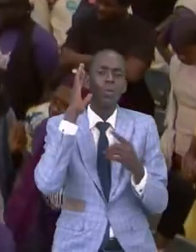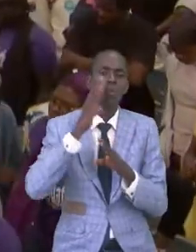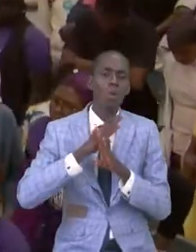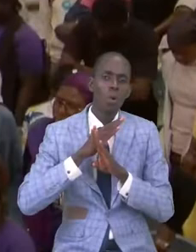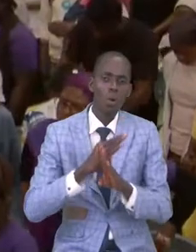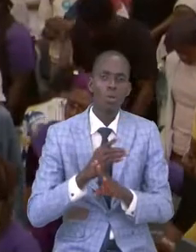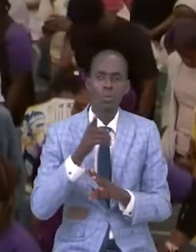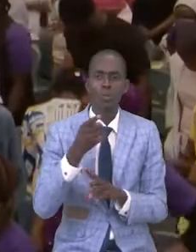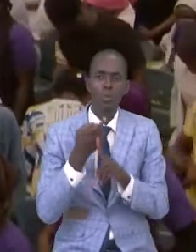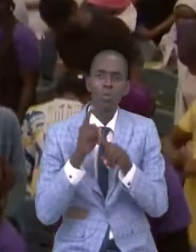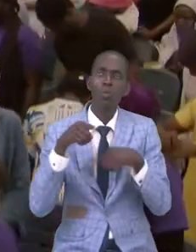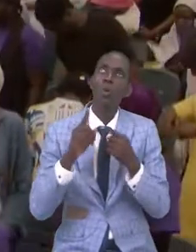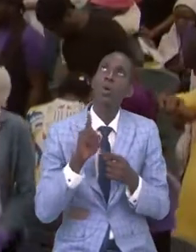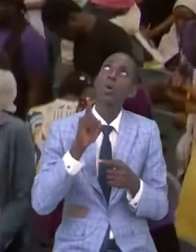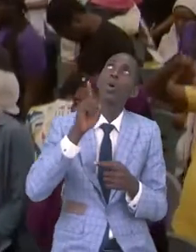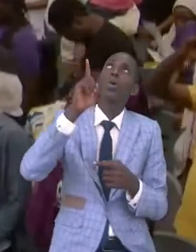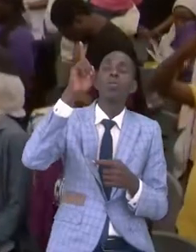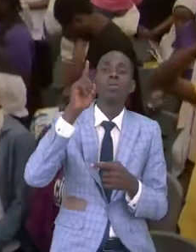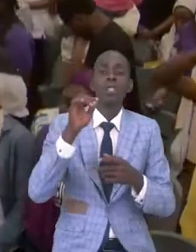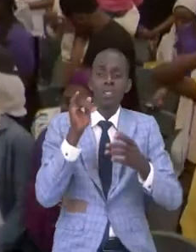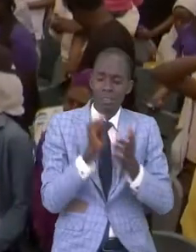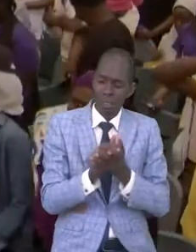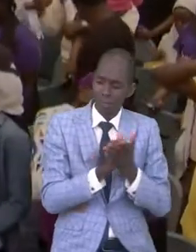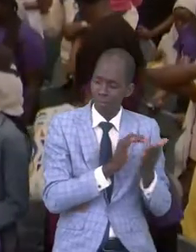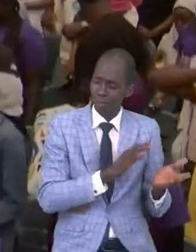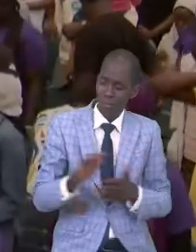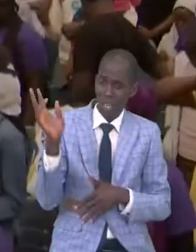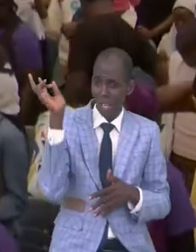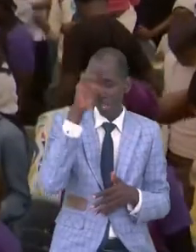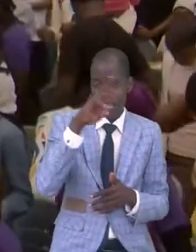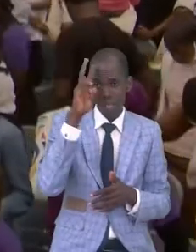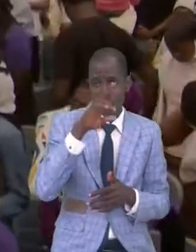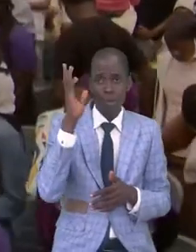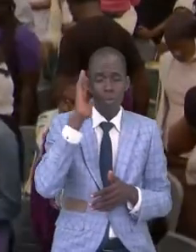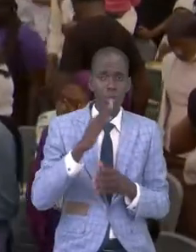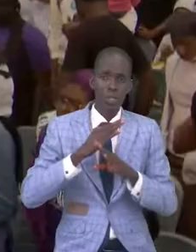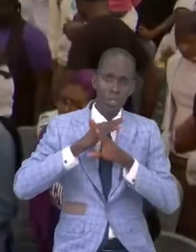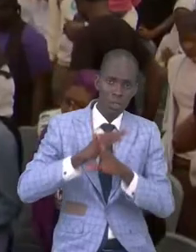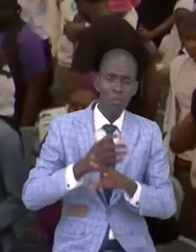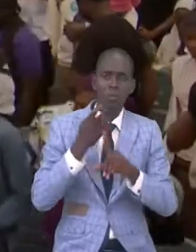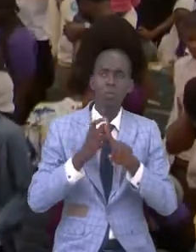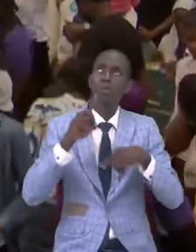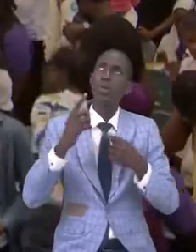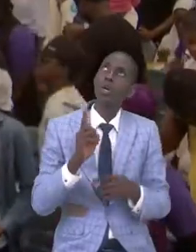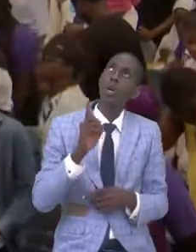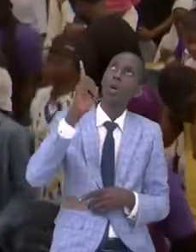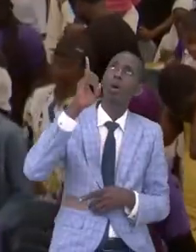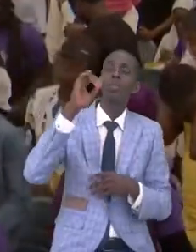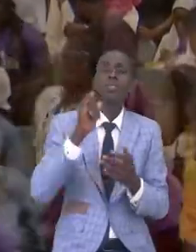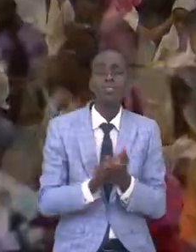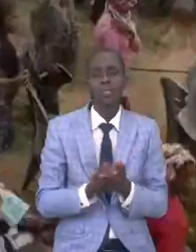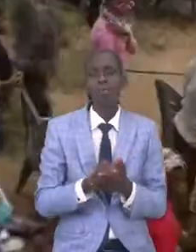movement, that negligence will hinder your upward movement, that